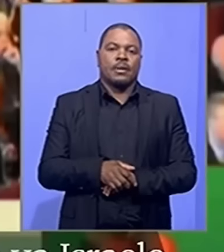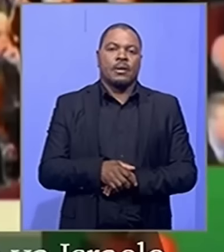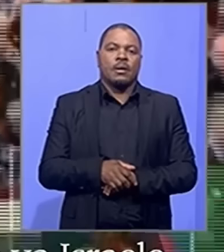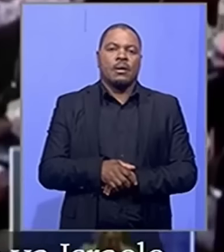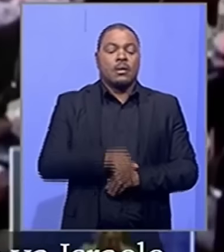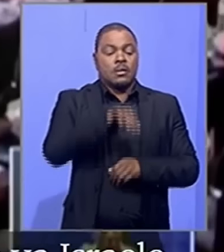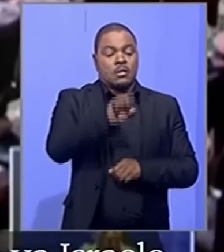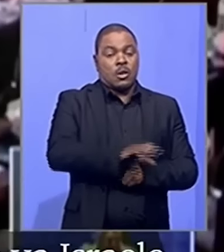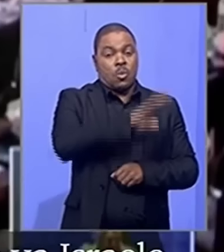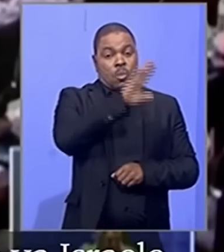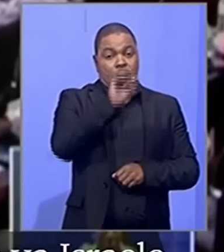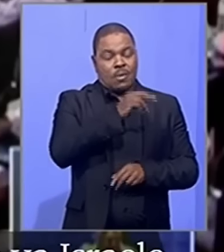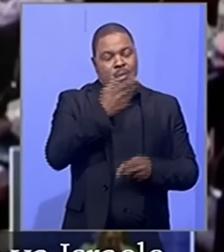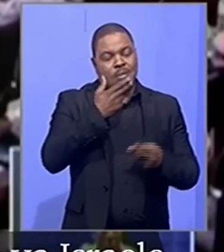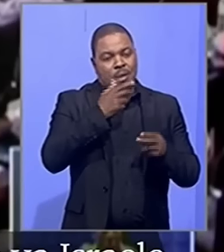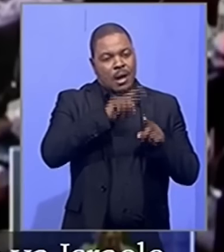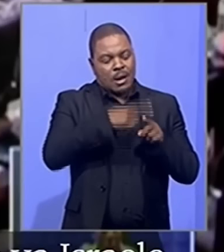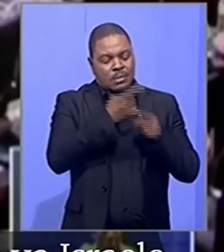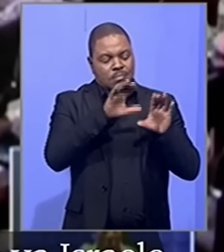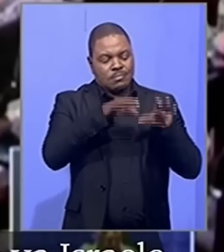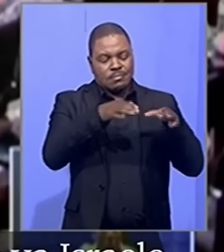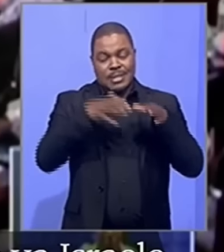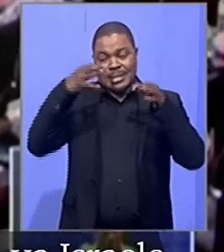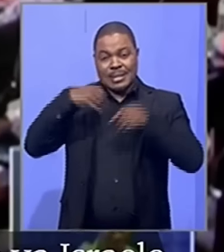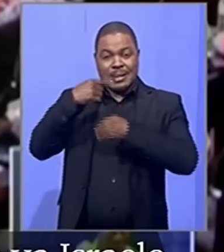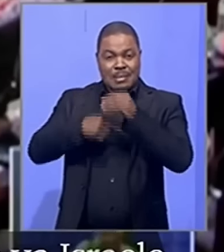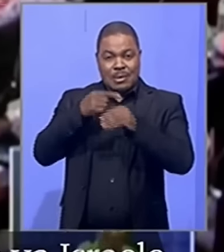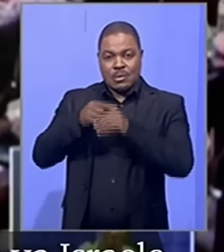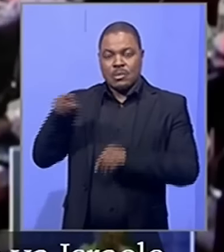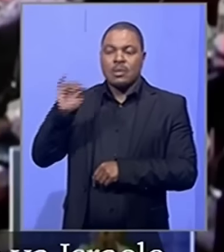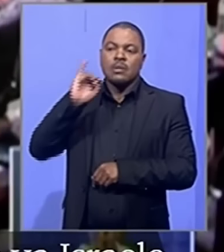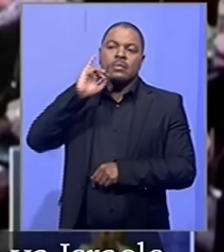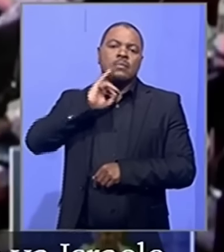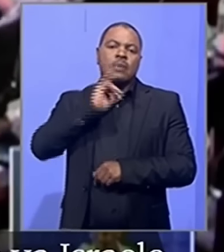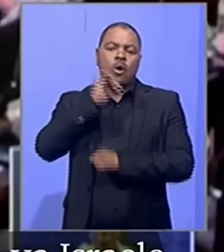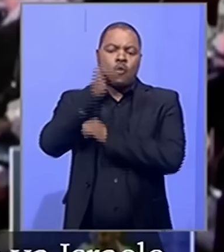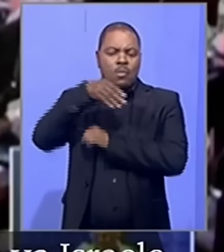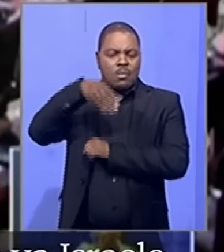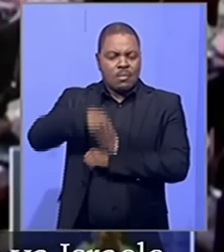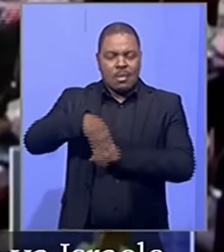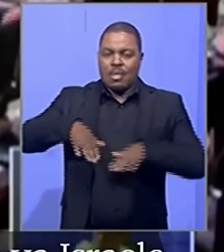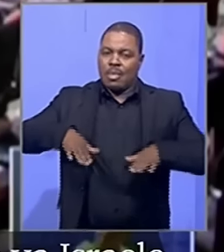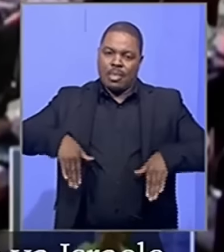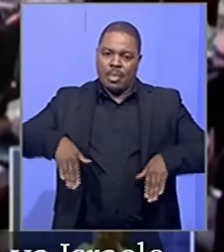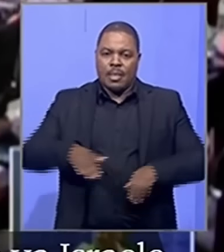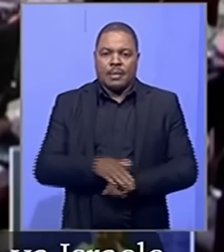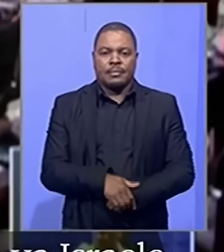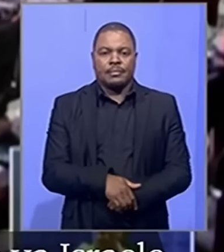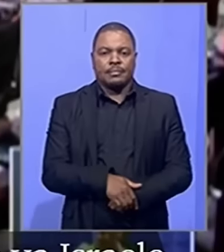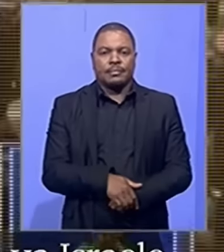Kabinete ya Afrika Borwa ha e sonke qeto ka bokamoso ba ntlo ya bonqosa ba Israele kwano naheng.